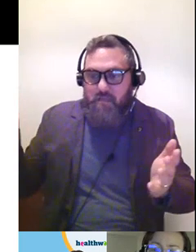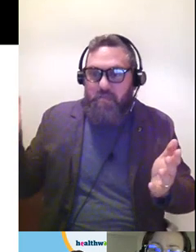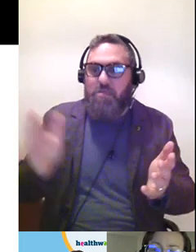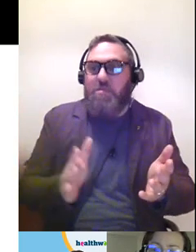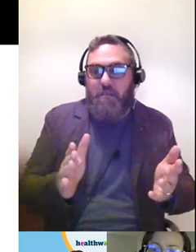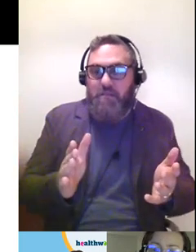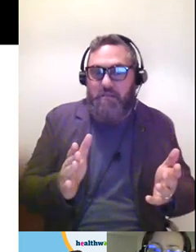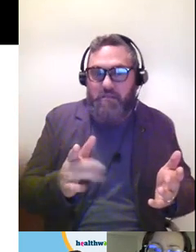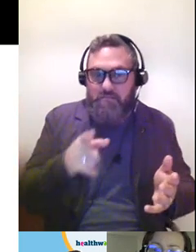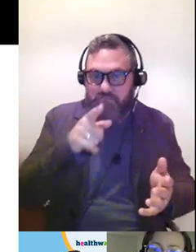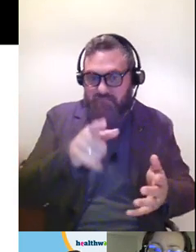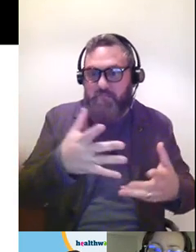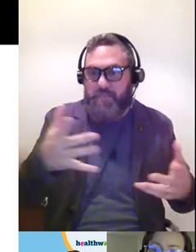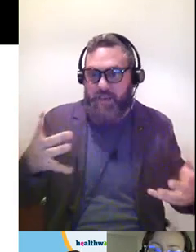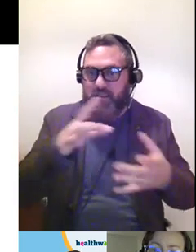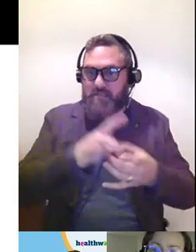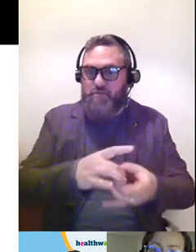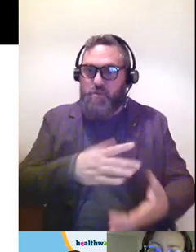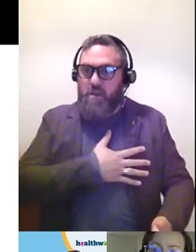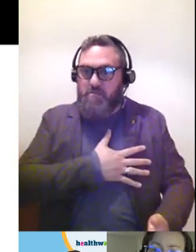different populations